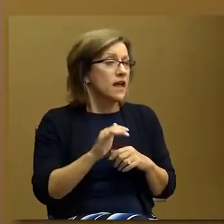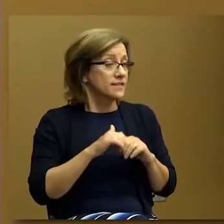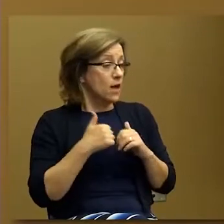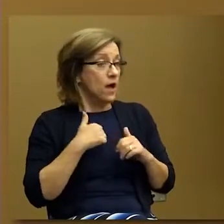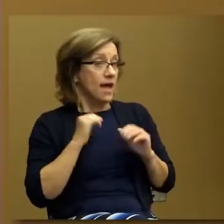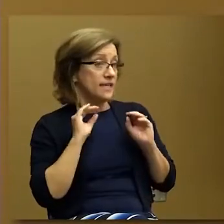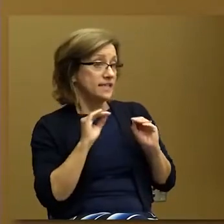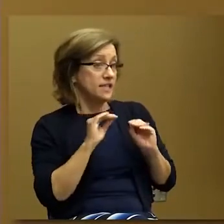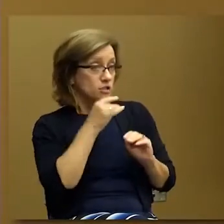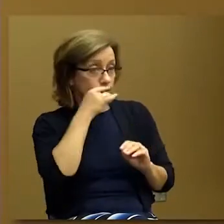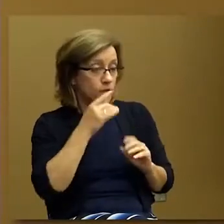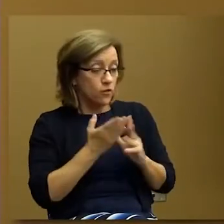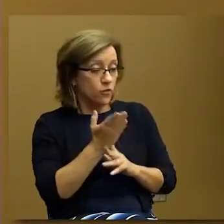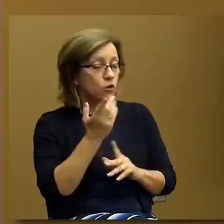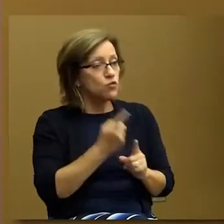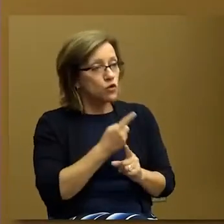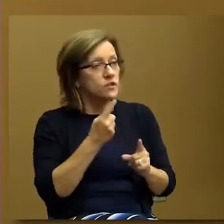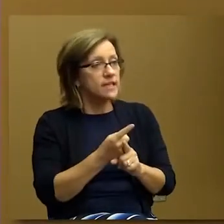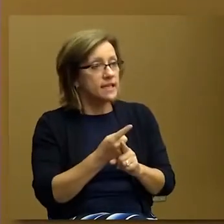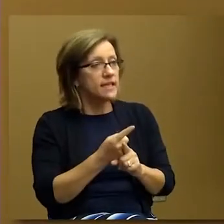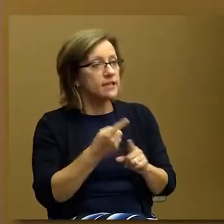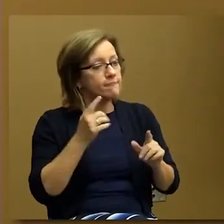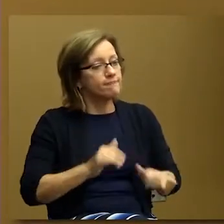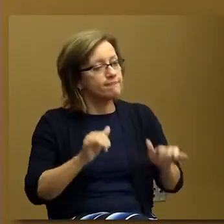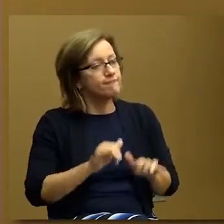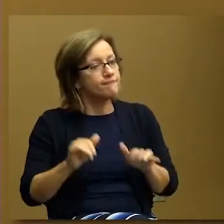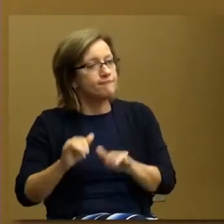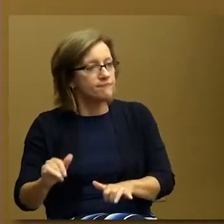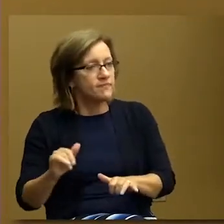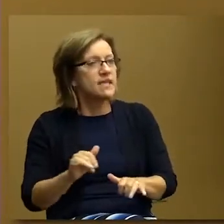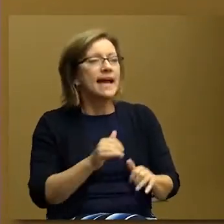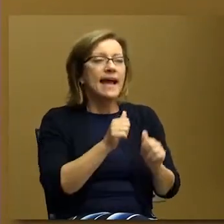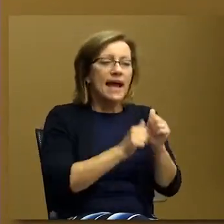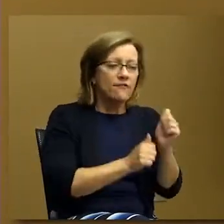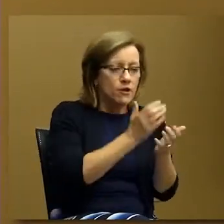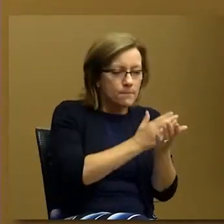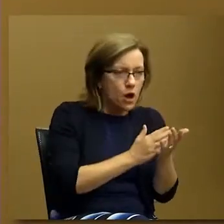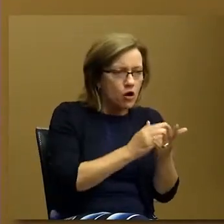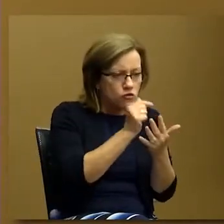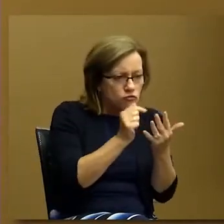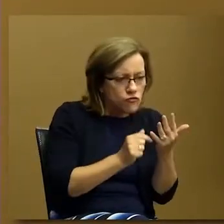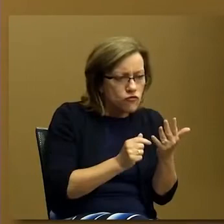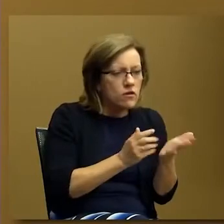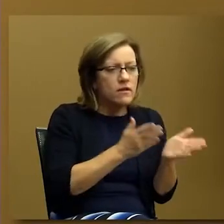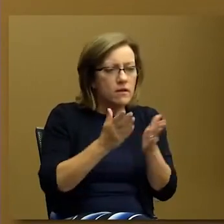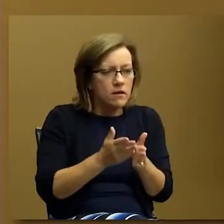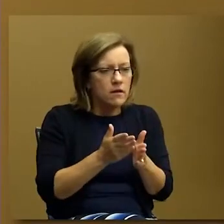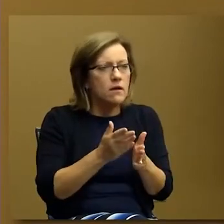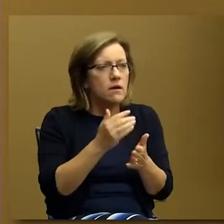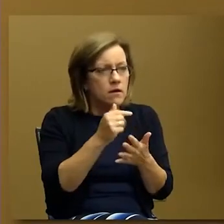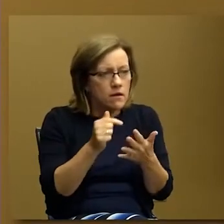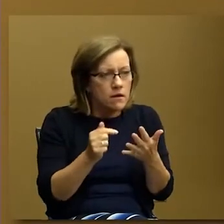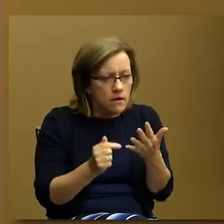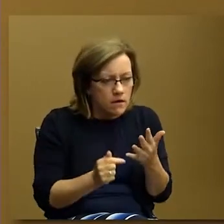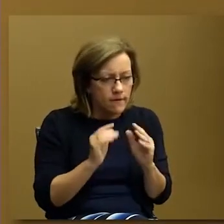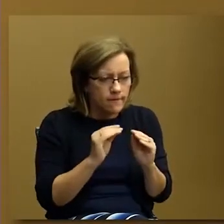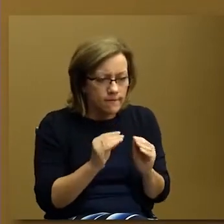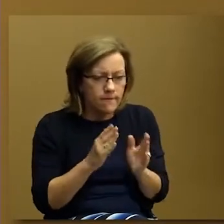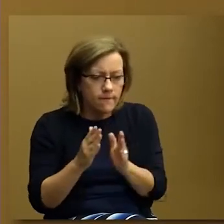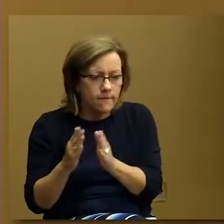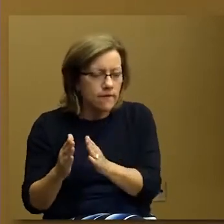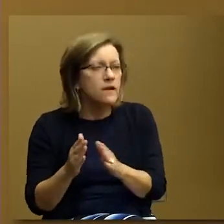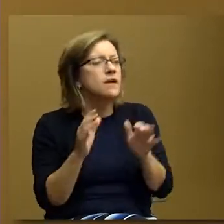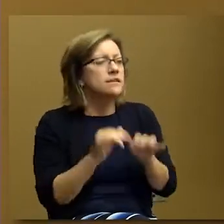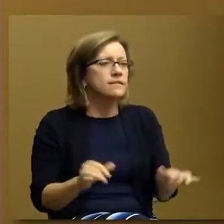teach kids, is through routines, and teaching them every piece and part of that routine. Because